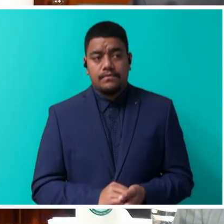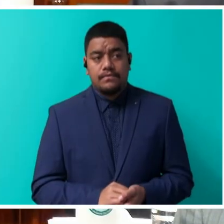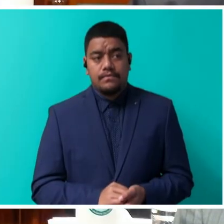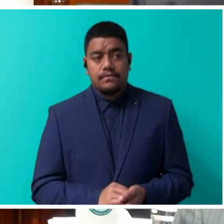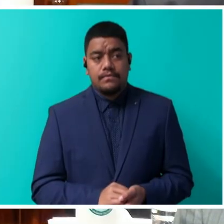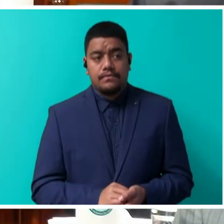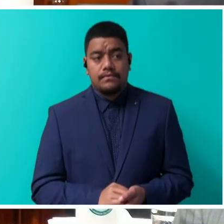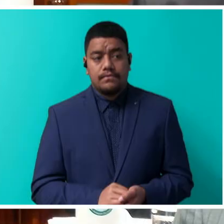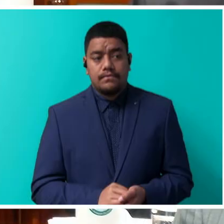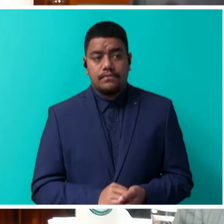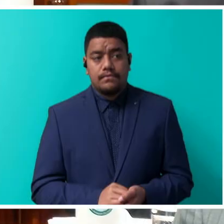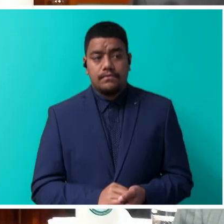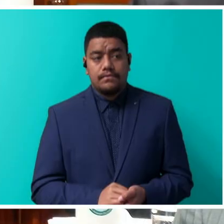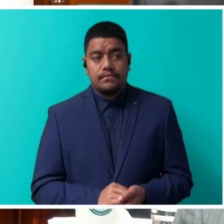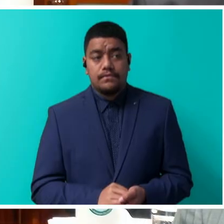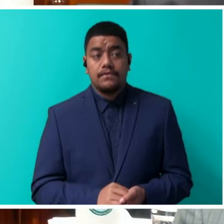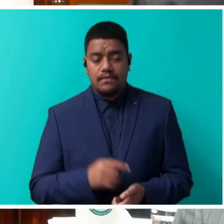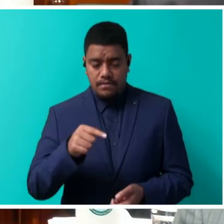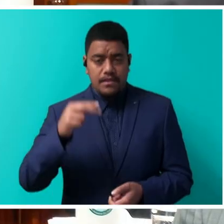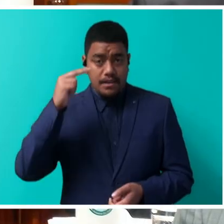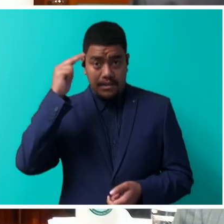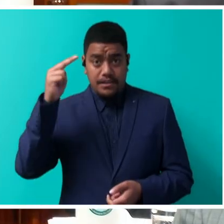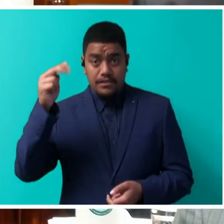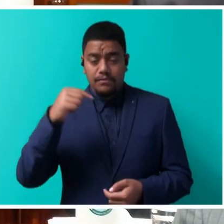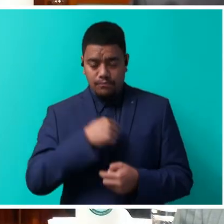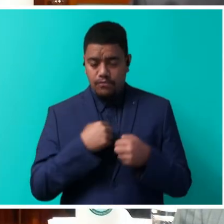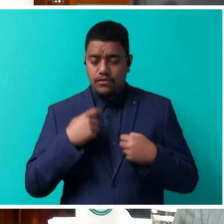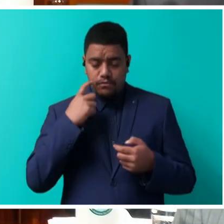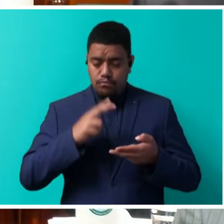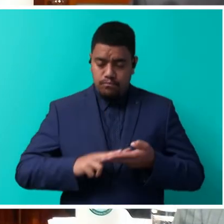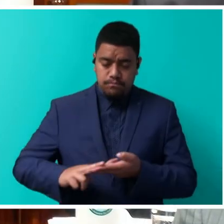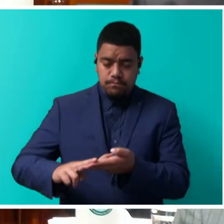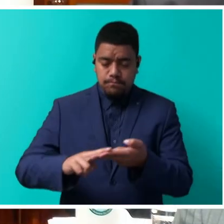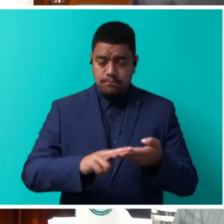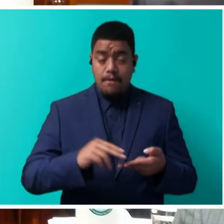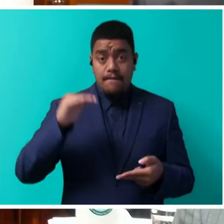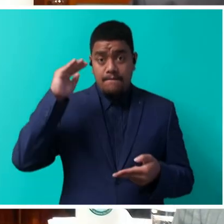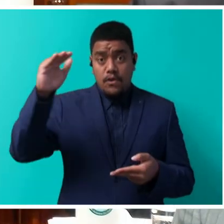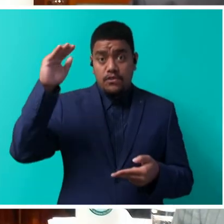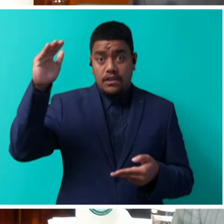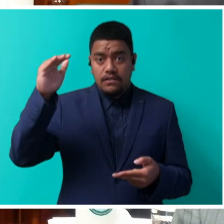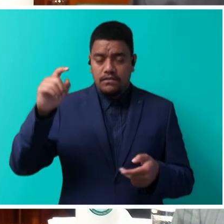People for this nation to be united so that our future is charted